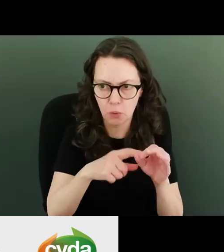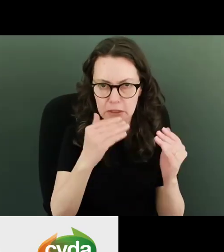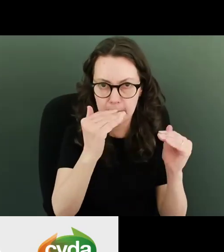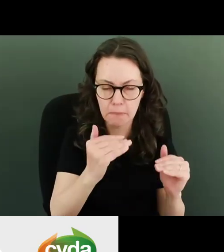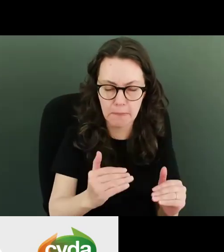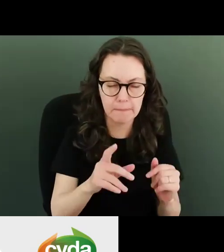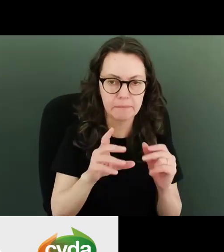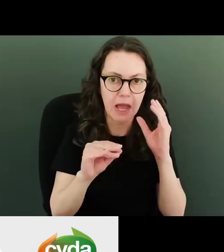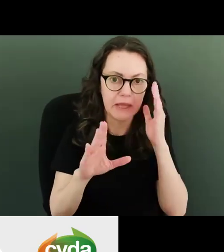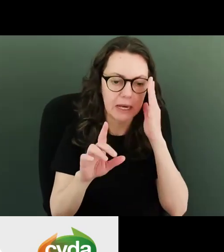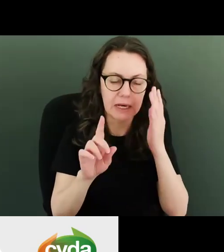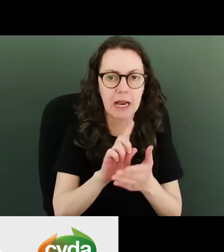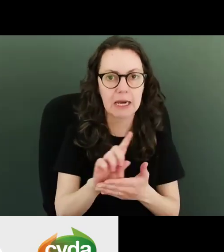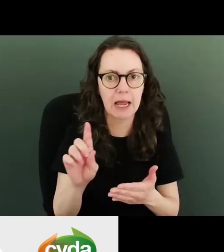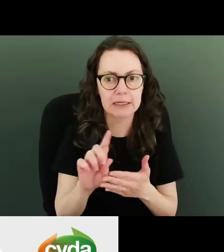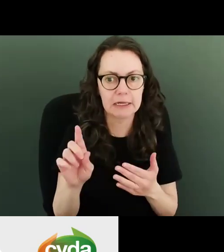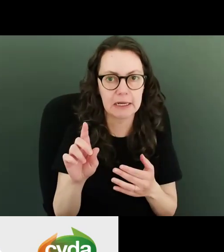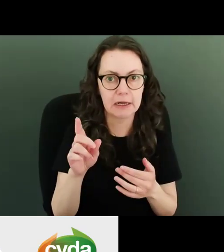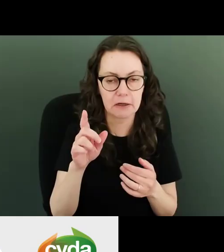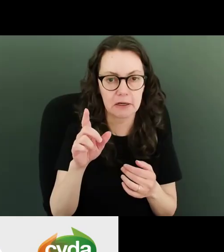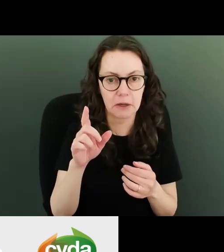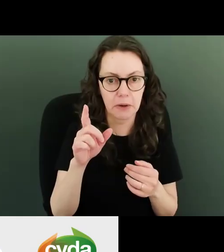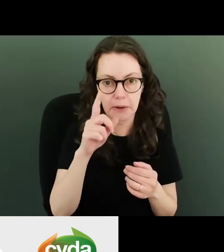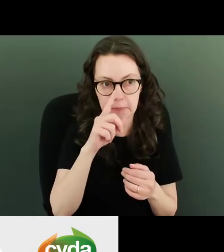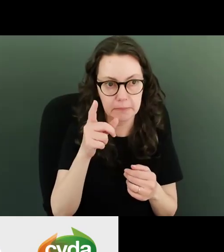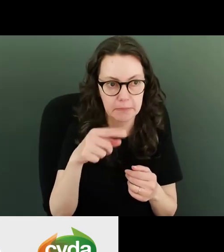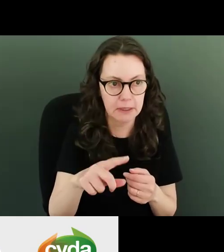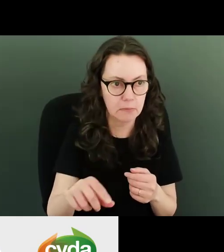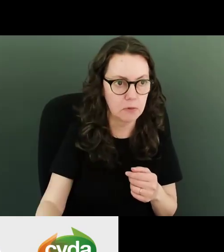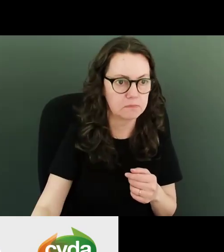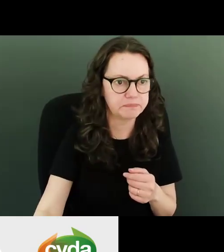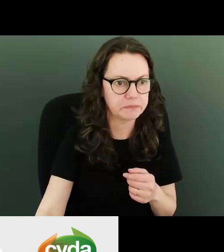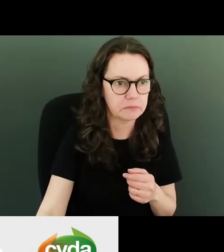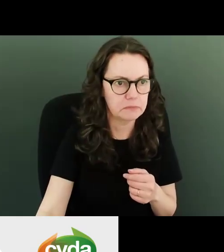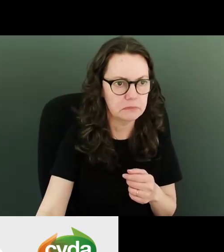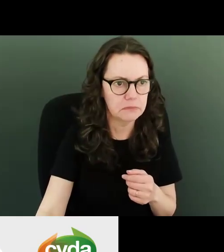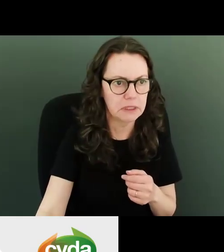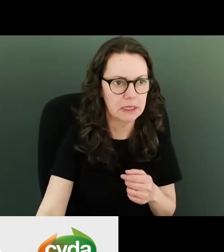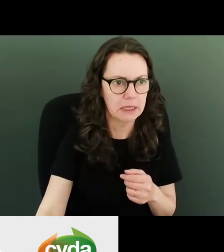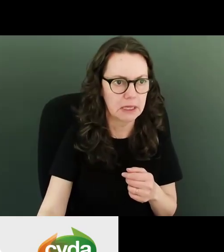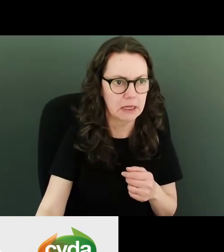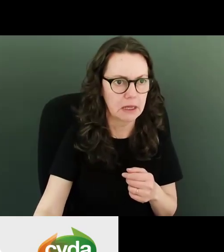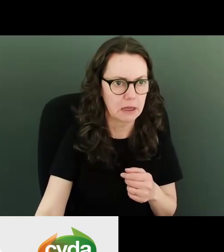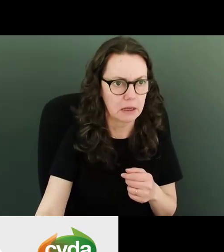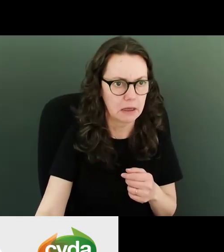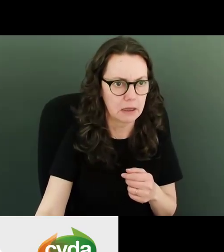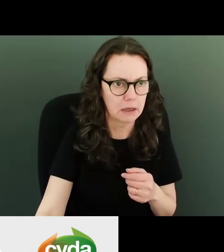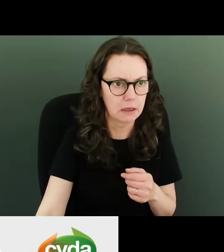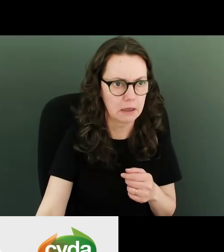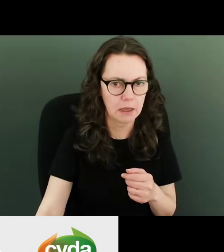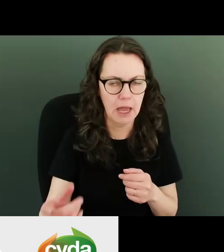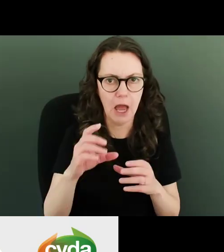panel, and then later today, some of the folks, as well as a member of our communications team, will be opened up to